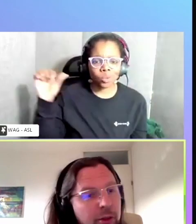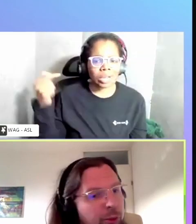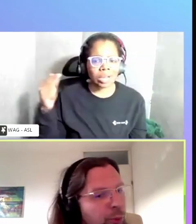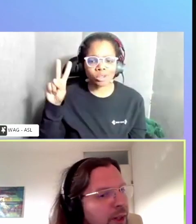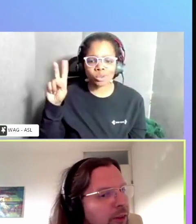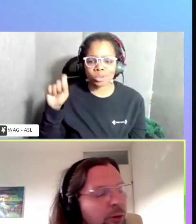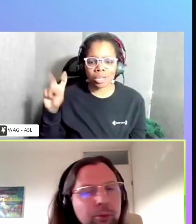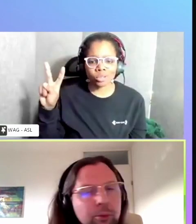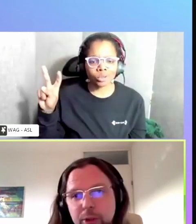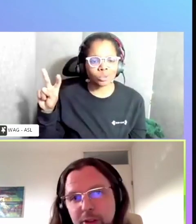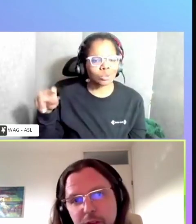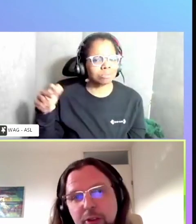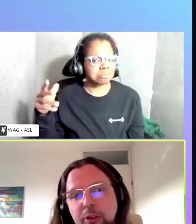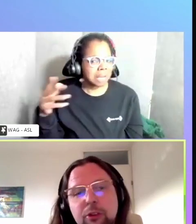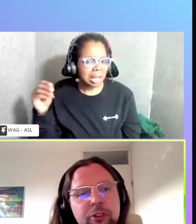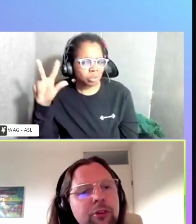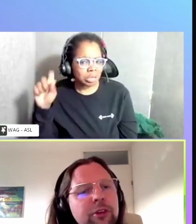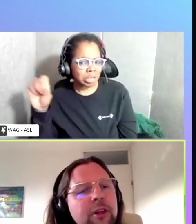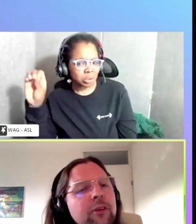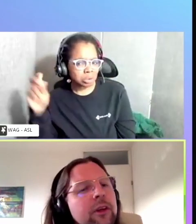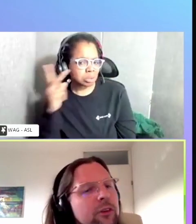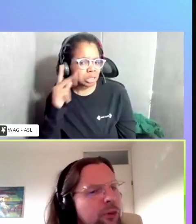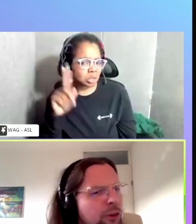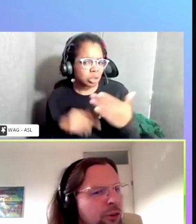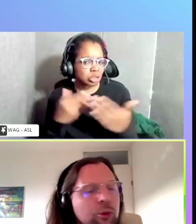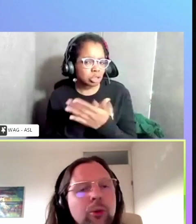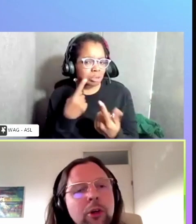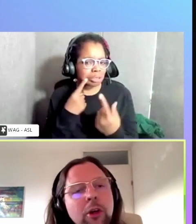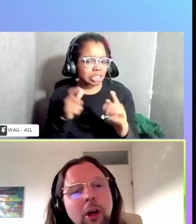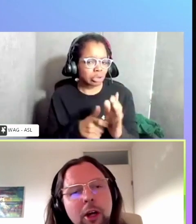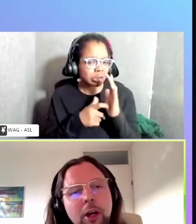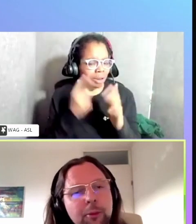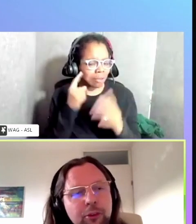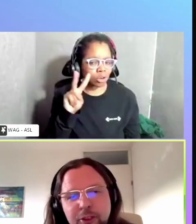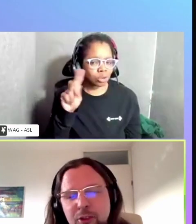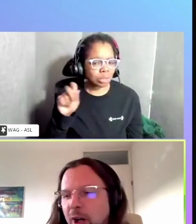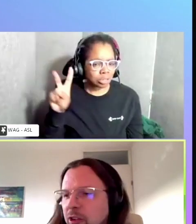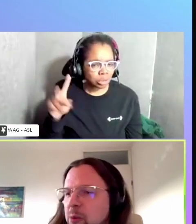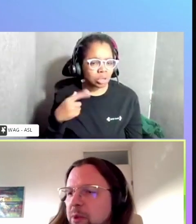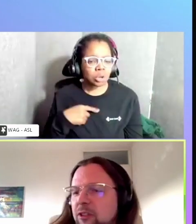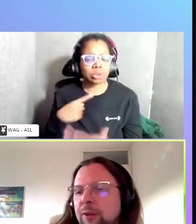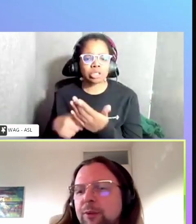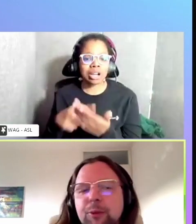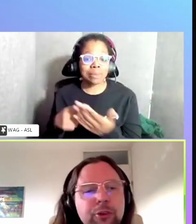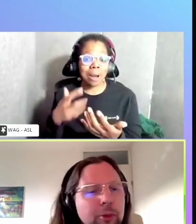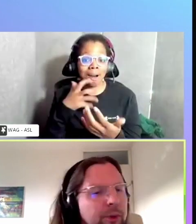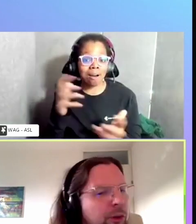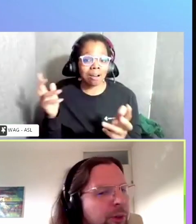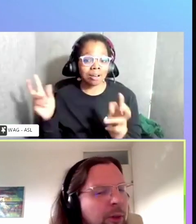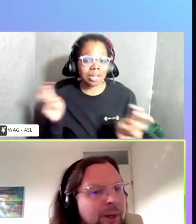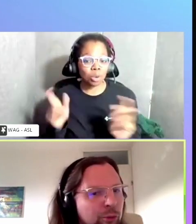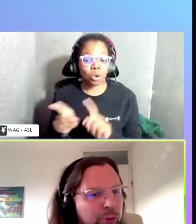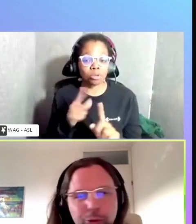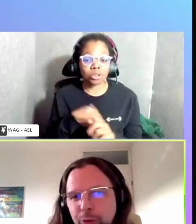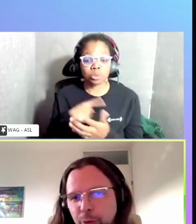and 3.0. We'll look at new success criteria in 2.2. We'll talk about some hot topics, and we will talk a little